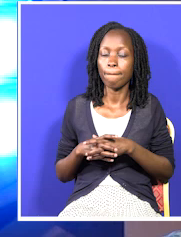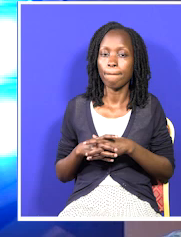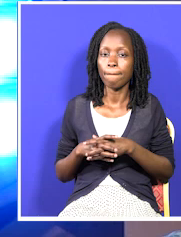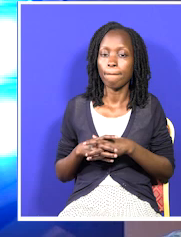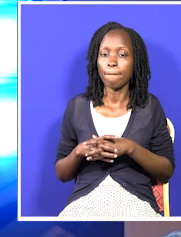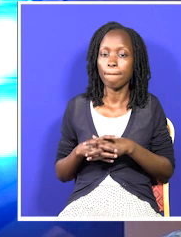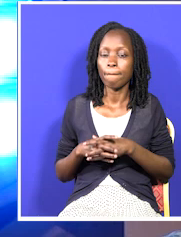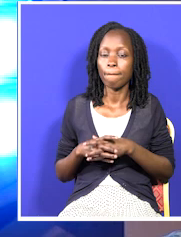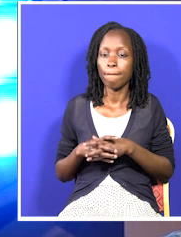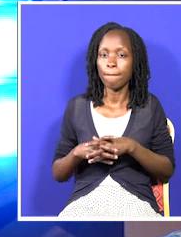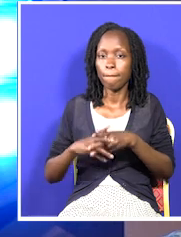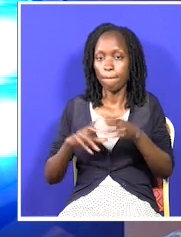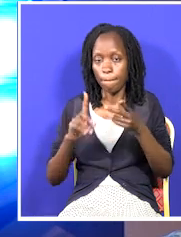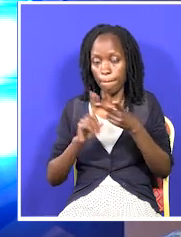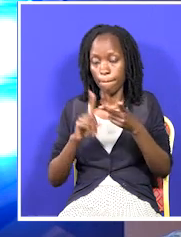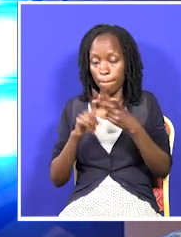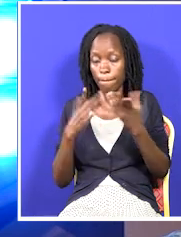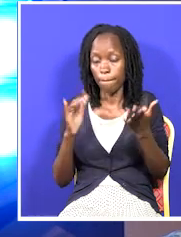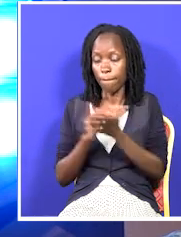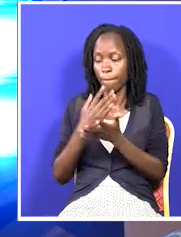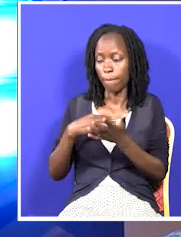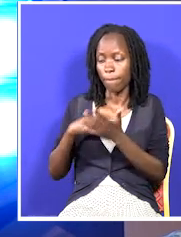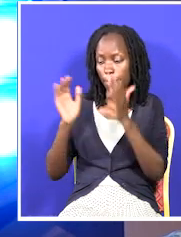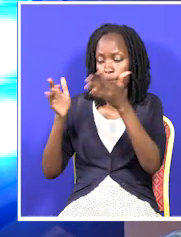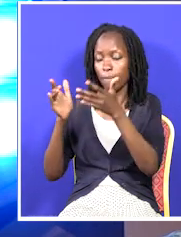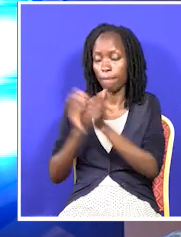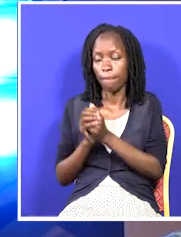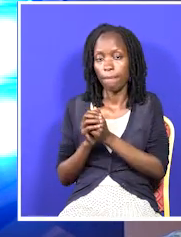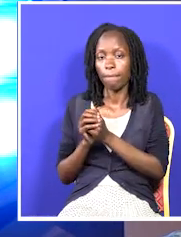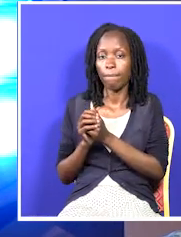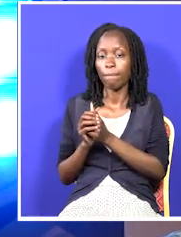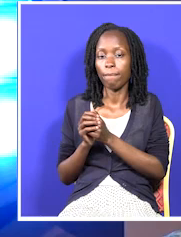Okay? And the second thing that I want us to look at is that